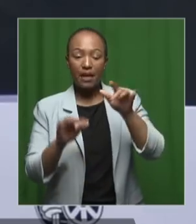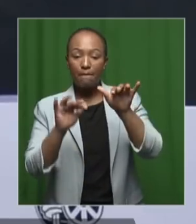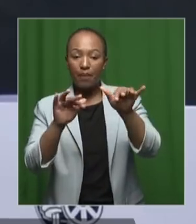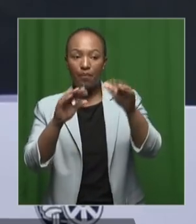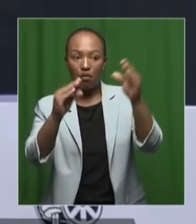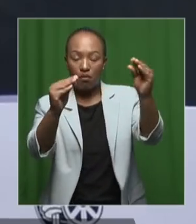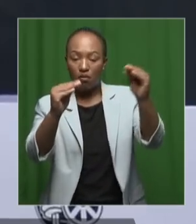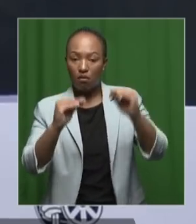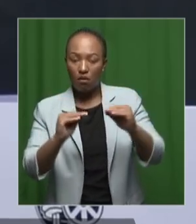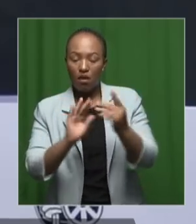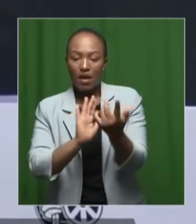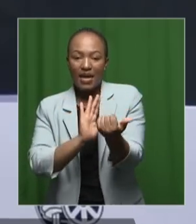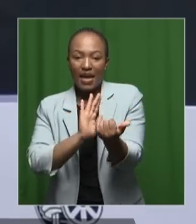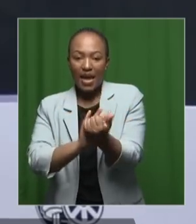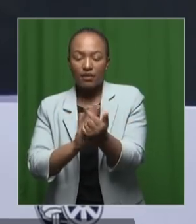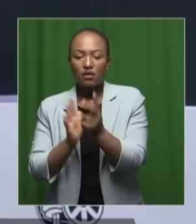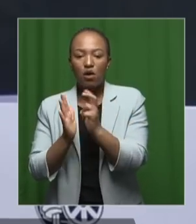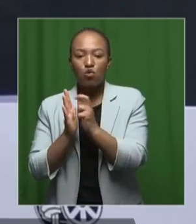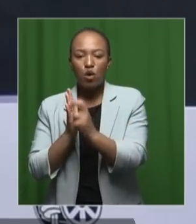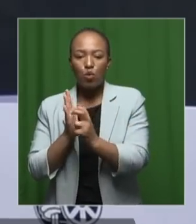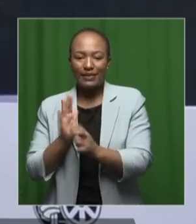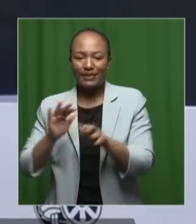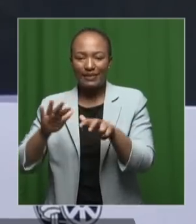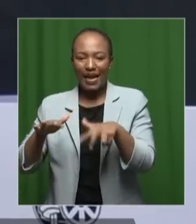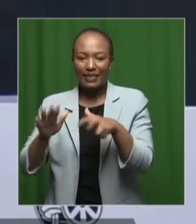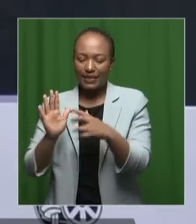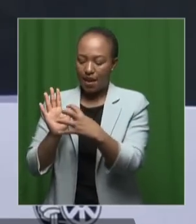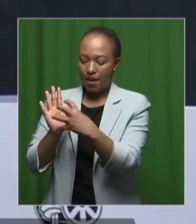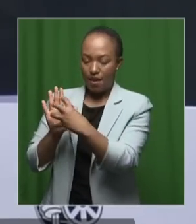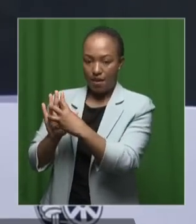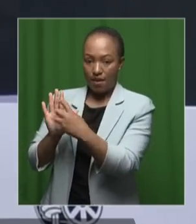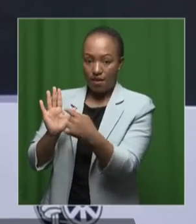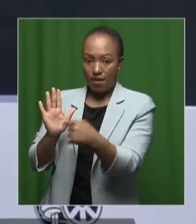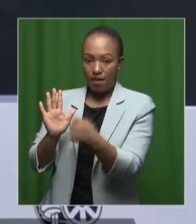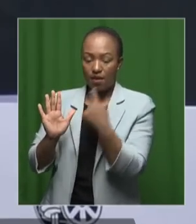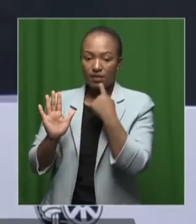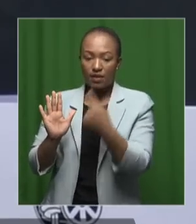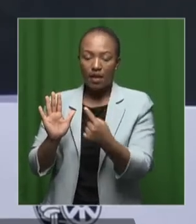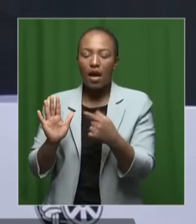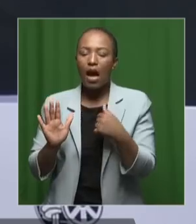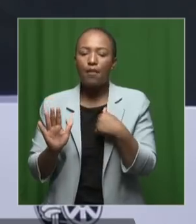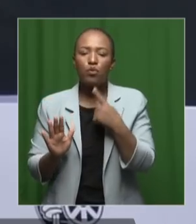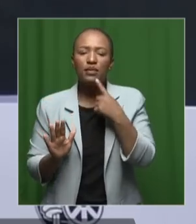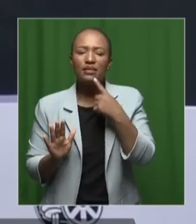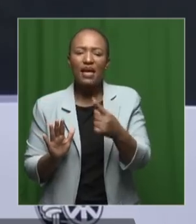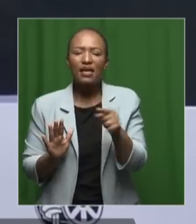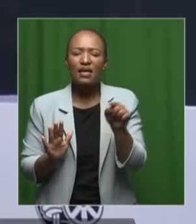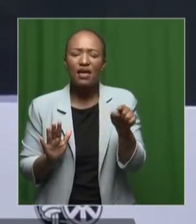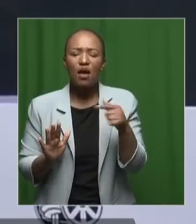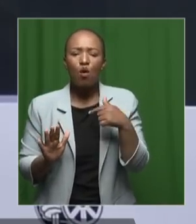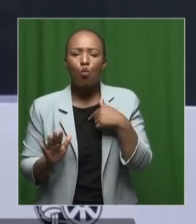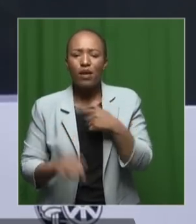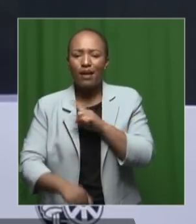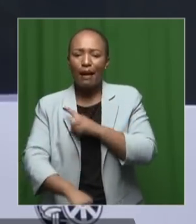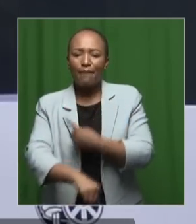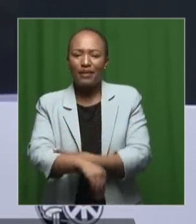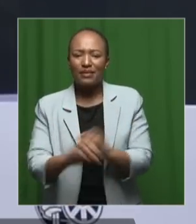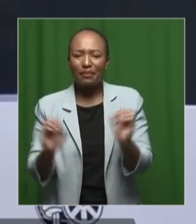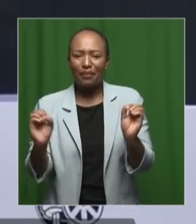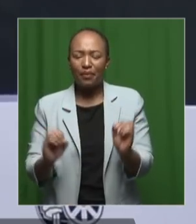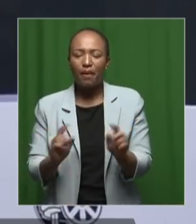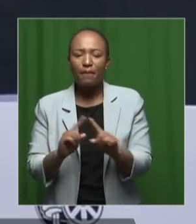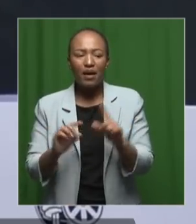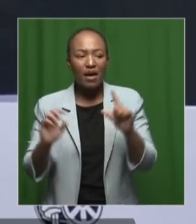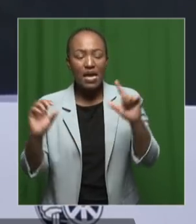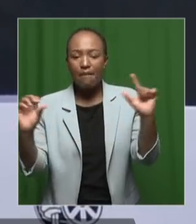Regulation 18 of the Immigration Act, I am not saying we lack capacity, I'm saying it's impractical. What has been put there, which